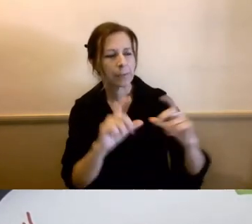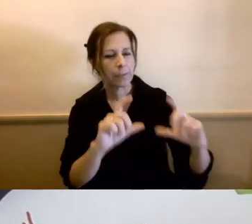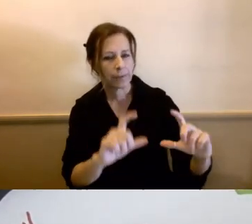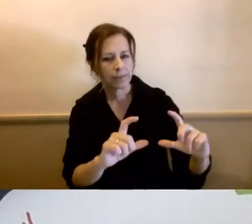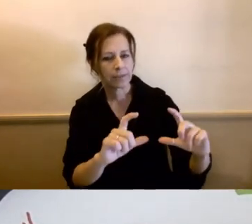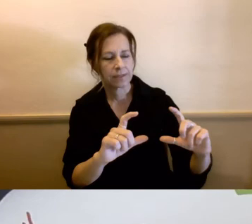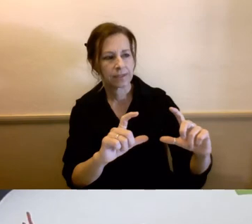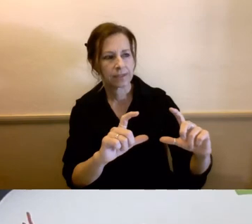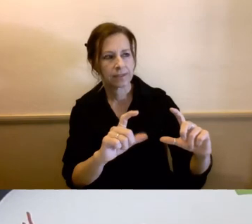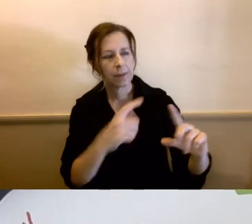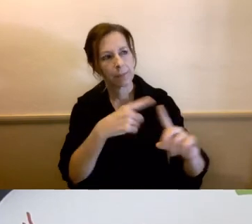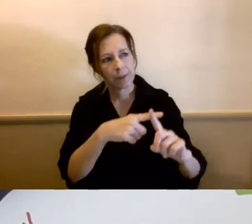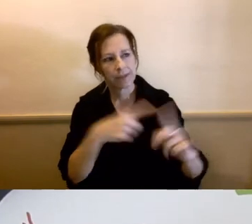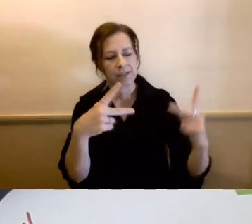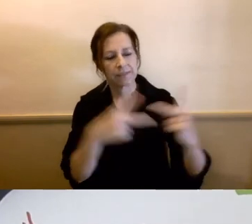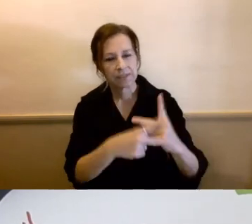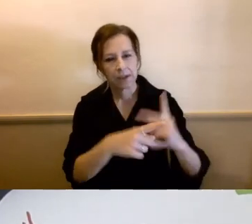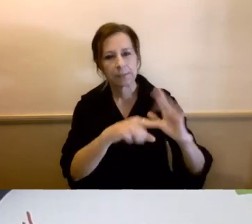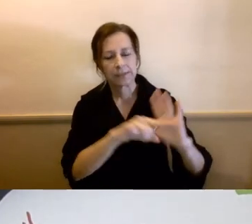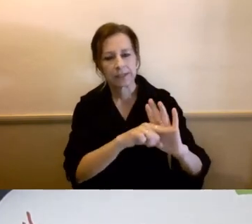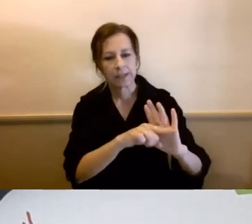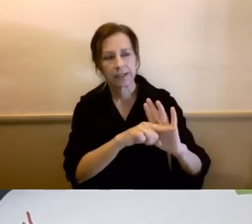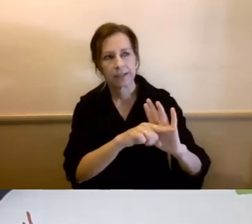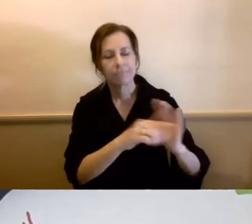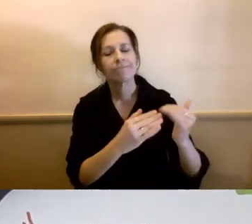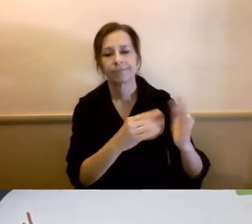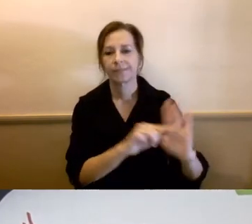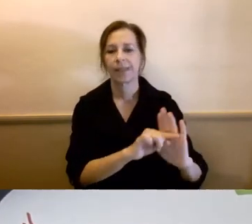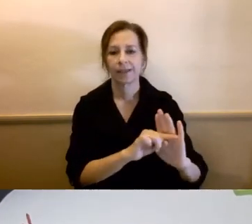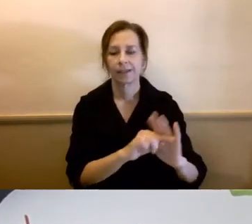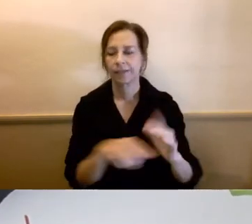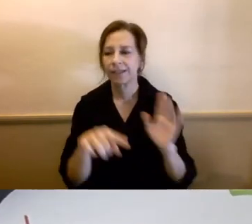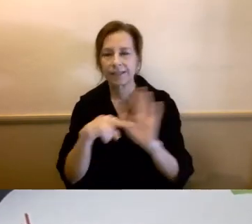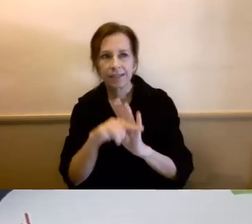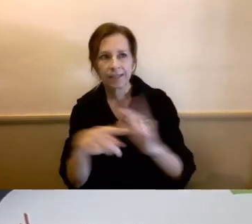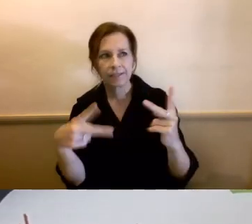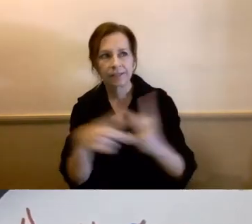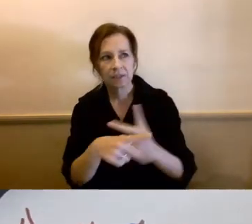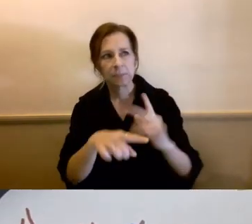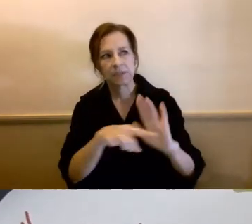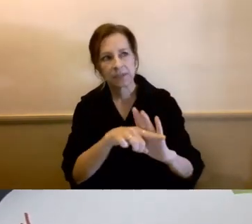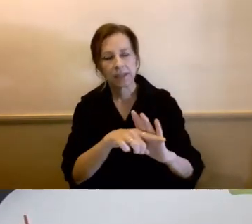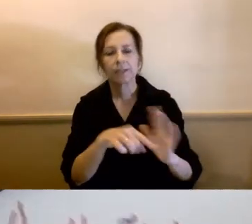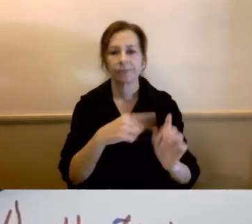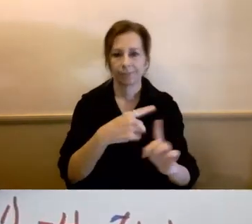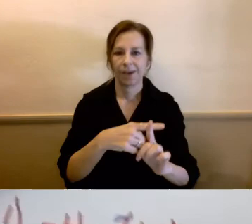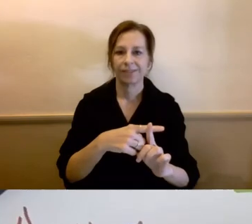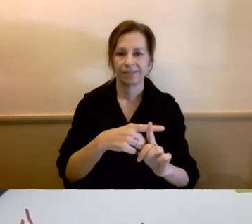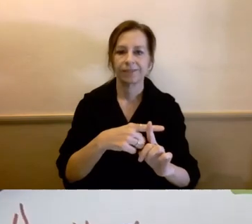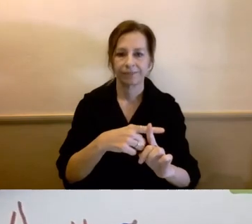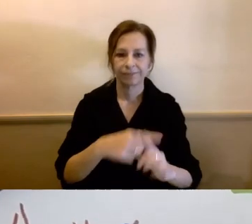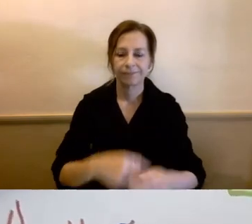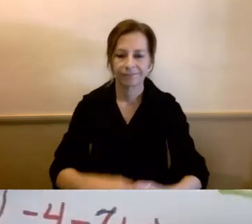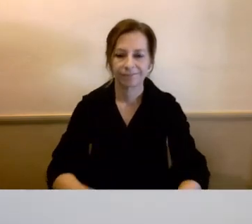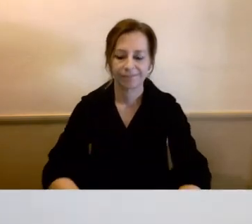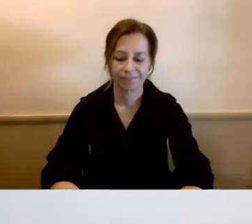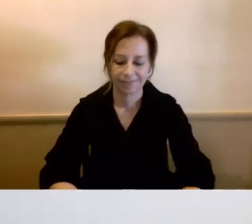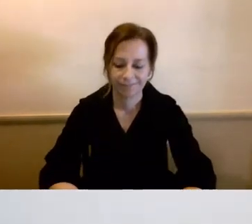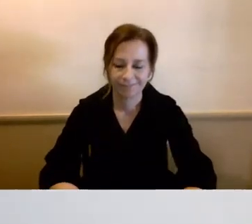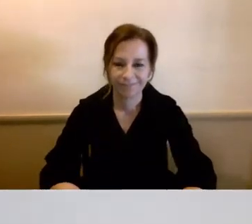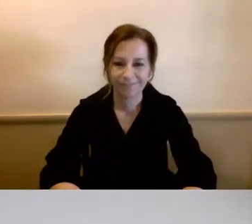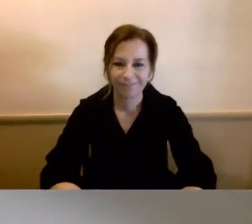parentheses. So what's a positive times a negative? Negative. What's a negative times a negative? Positive.